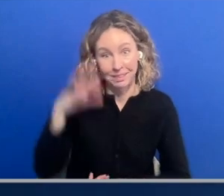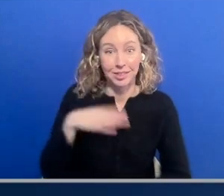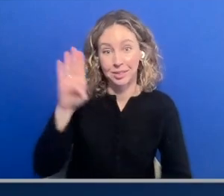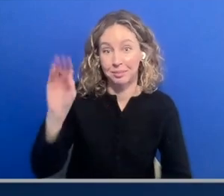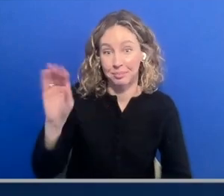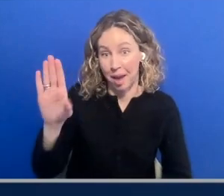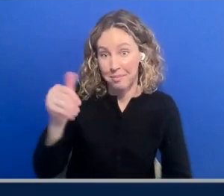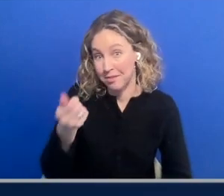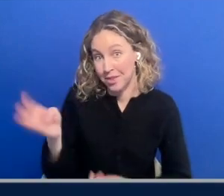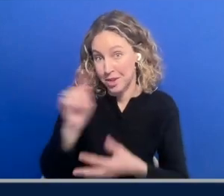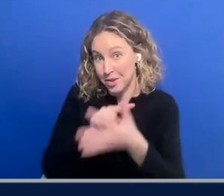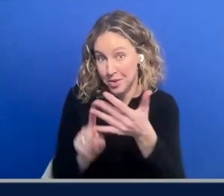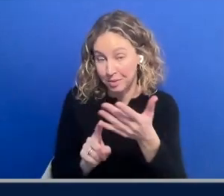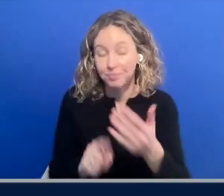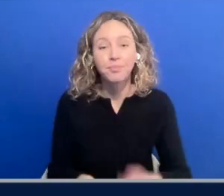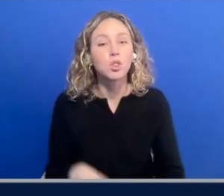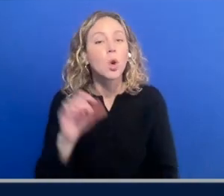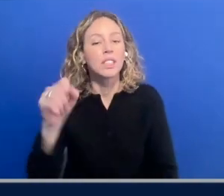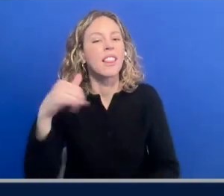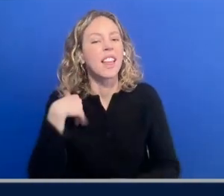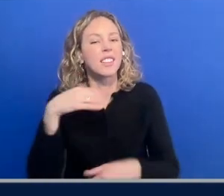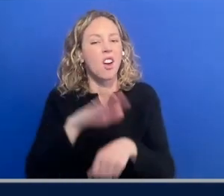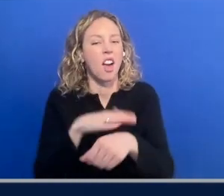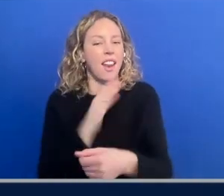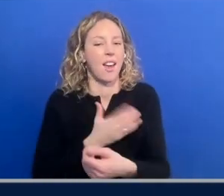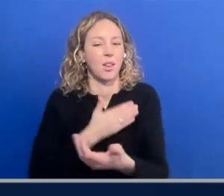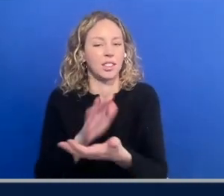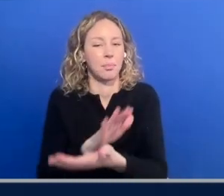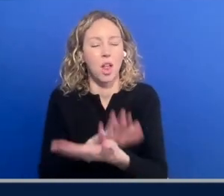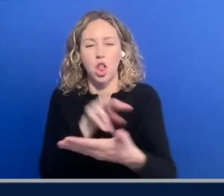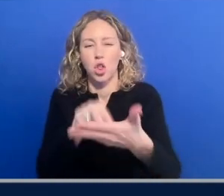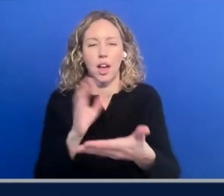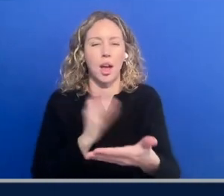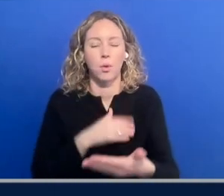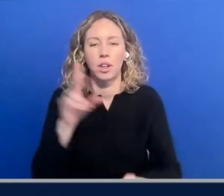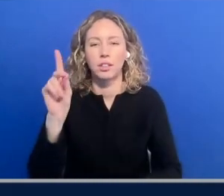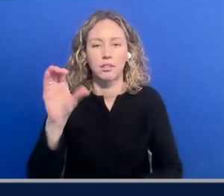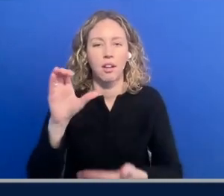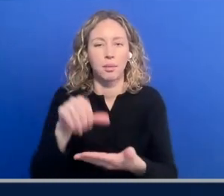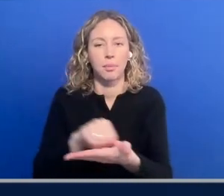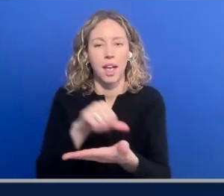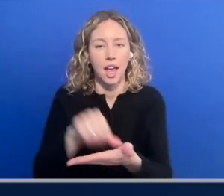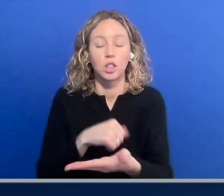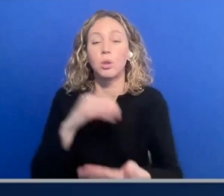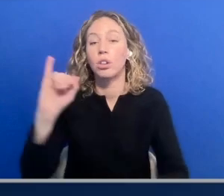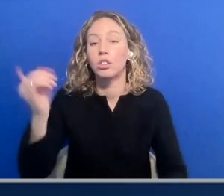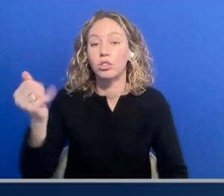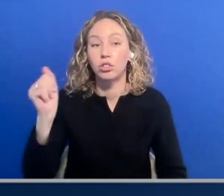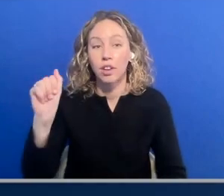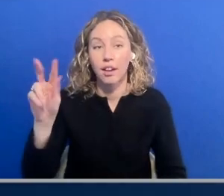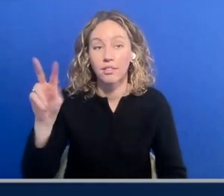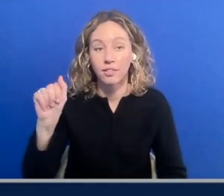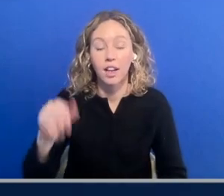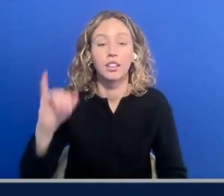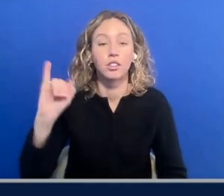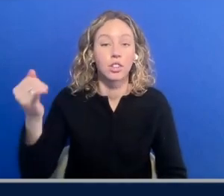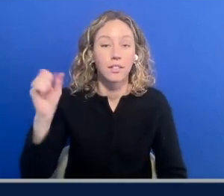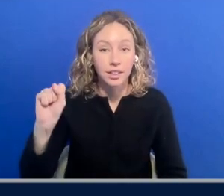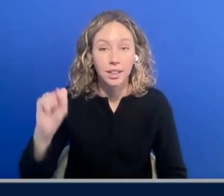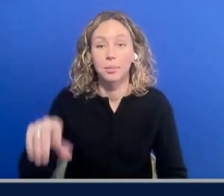Yeah, it's actually there in our documentation, so you can go to our Perfect. documentation page and check it. So Java, JavaScript, Python,